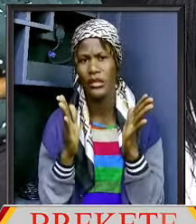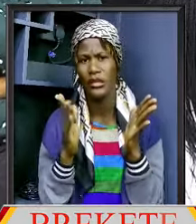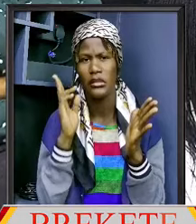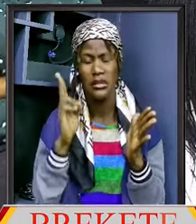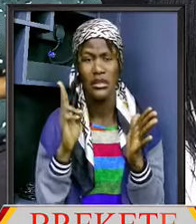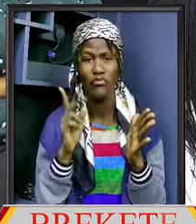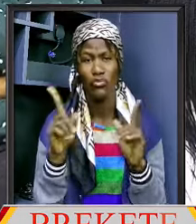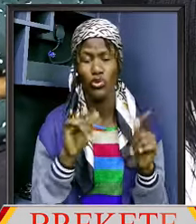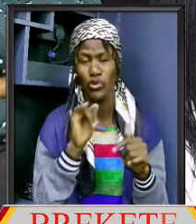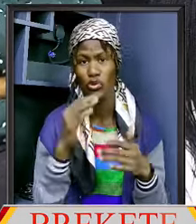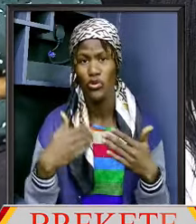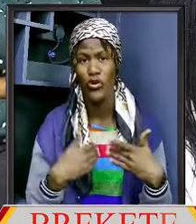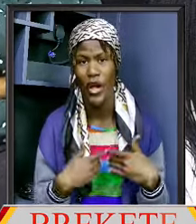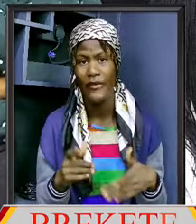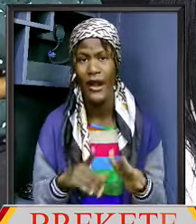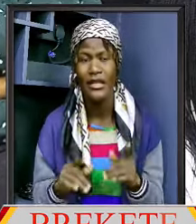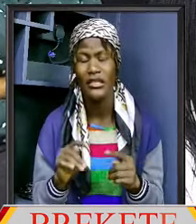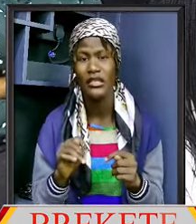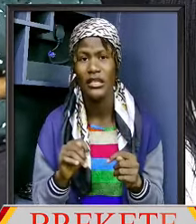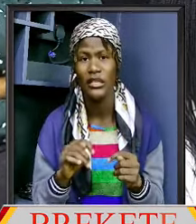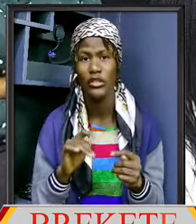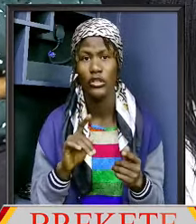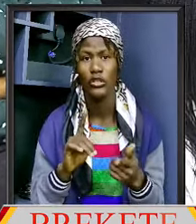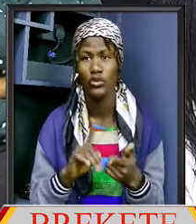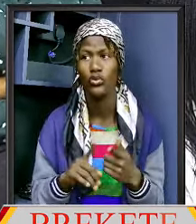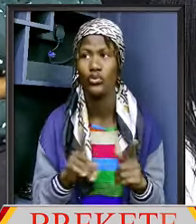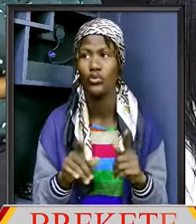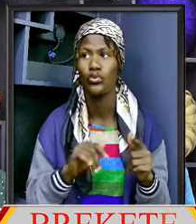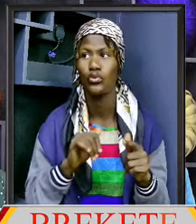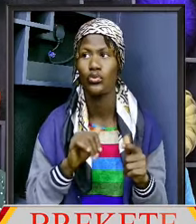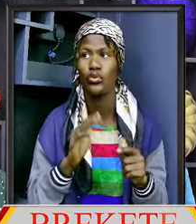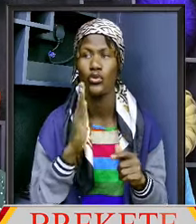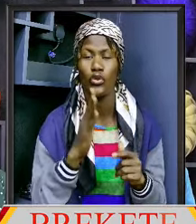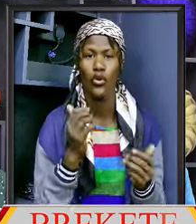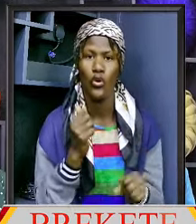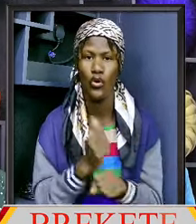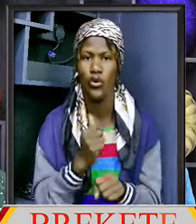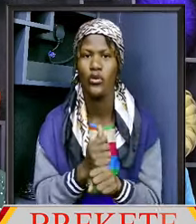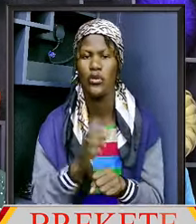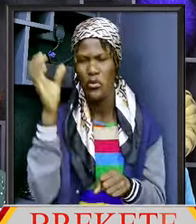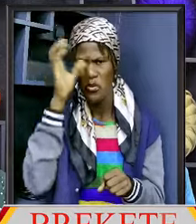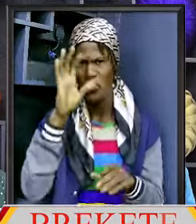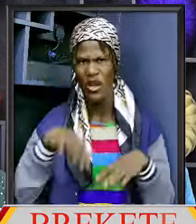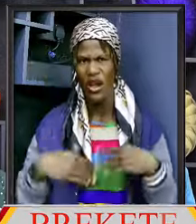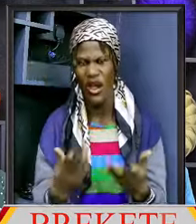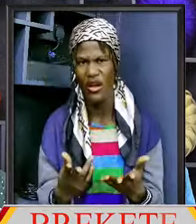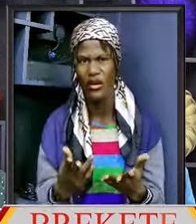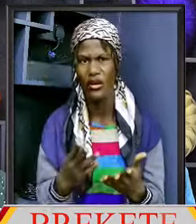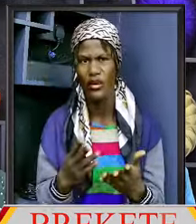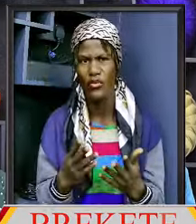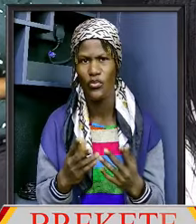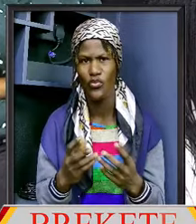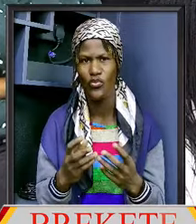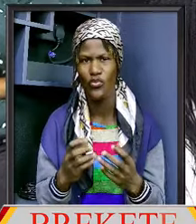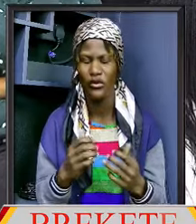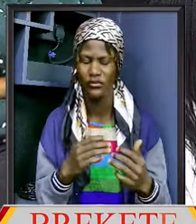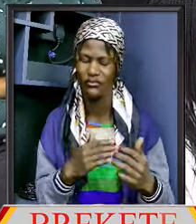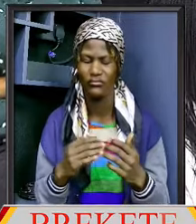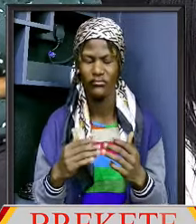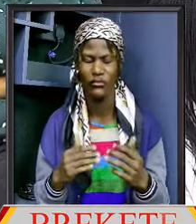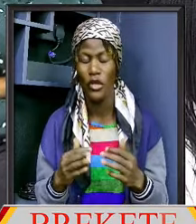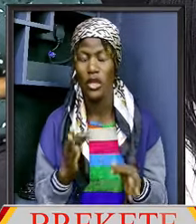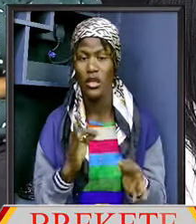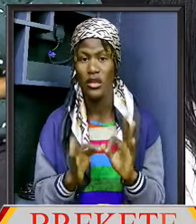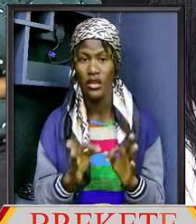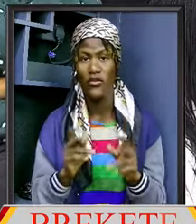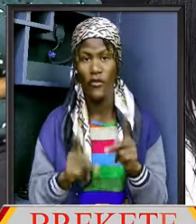work. You see, as he asked that question, watch how he go react to you. If na person will get license, you go, so of course I